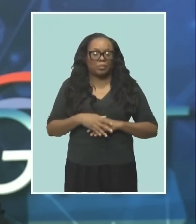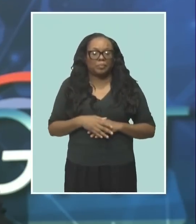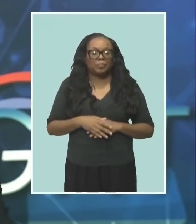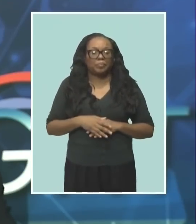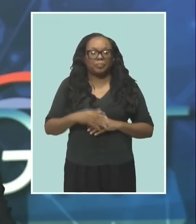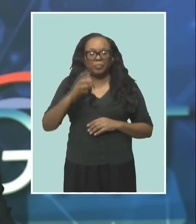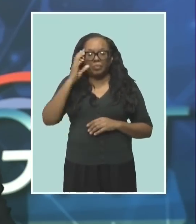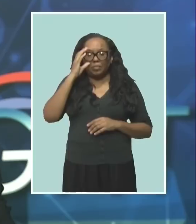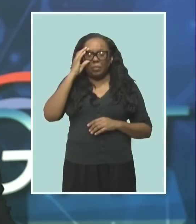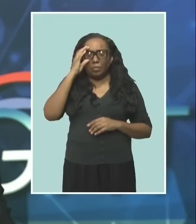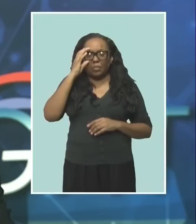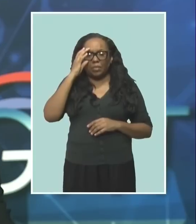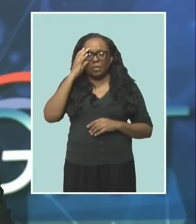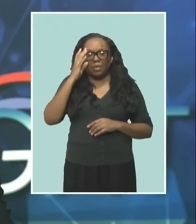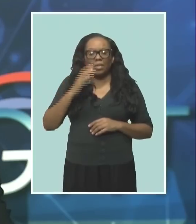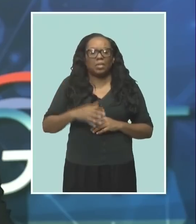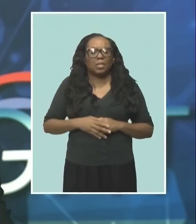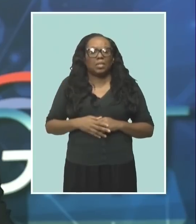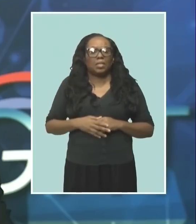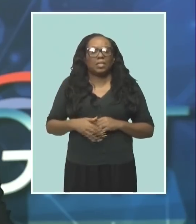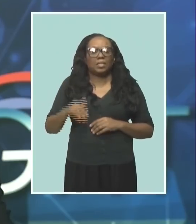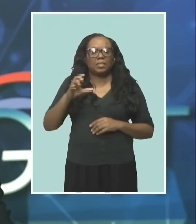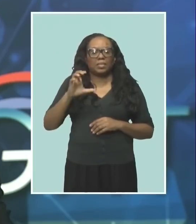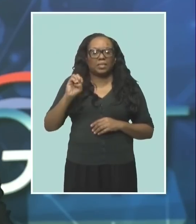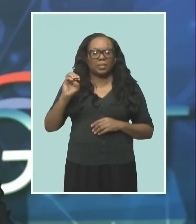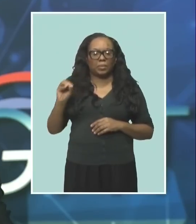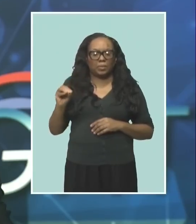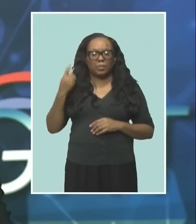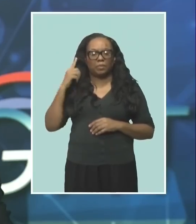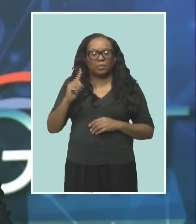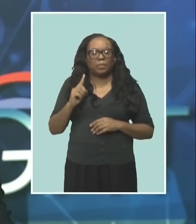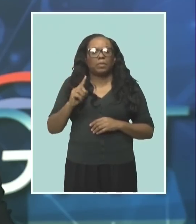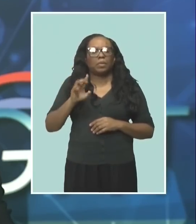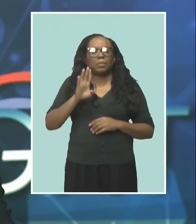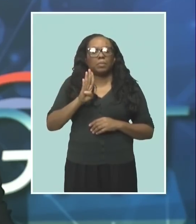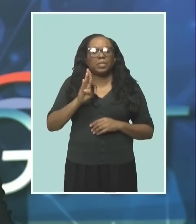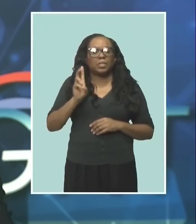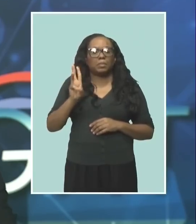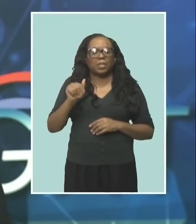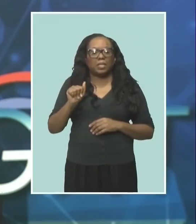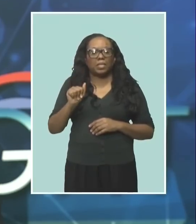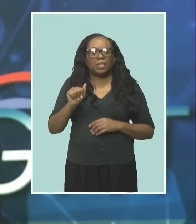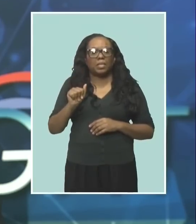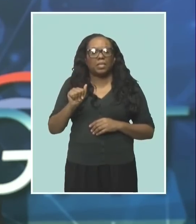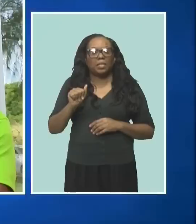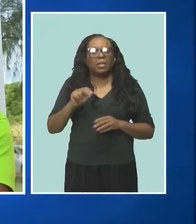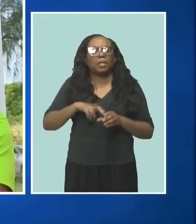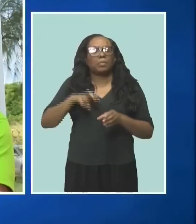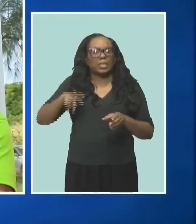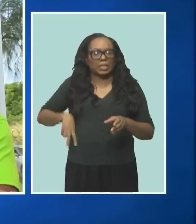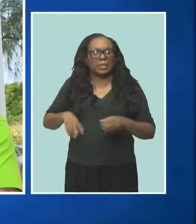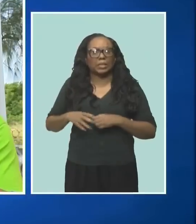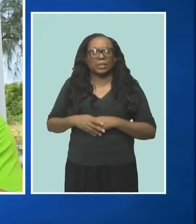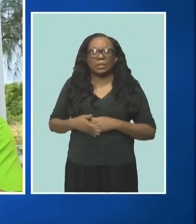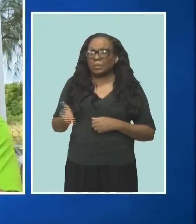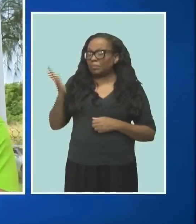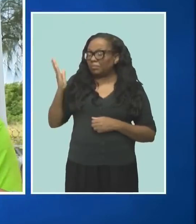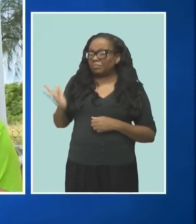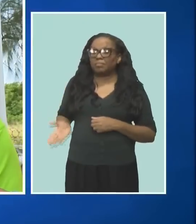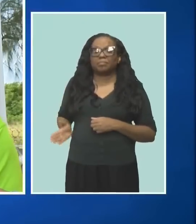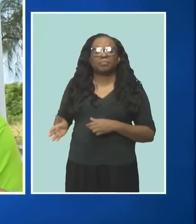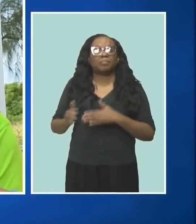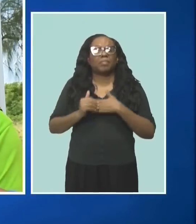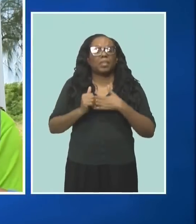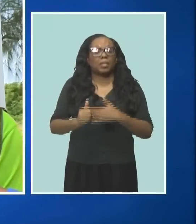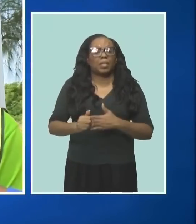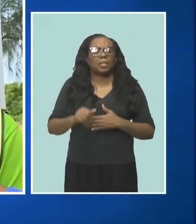chief executive officer of the Barbados Water Authority has resigned. Keith Roy Halliday, who led the government agency for the past